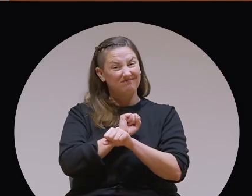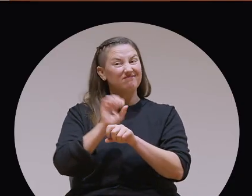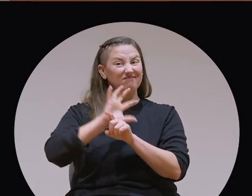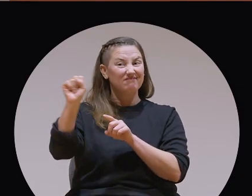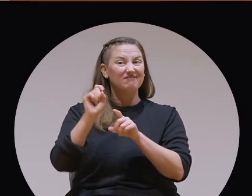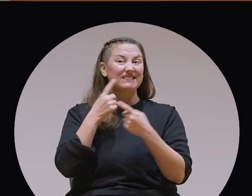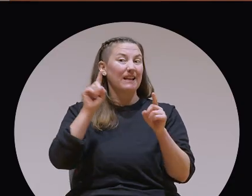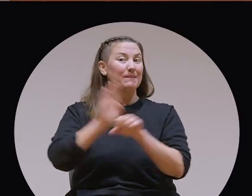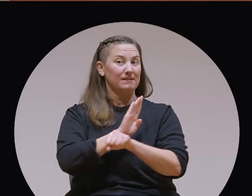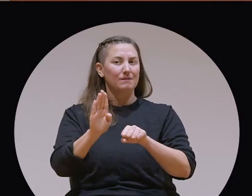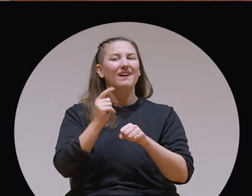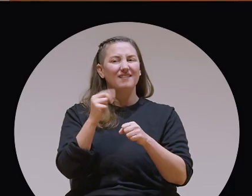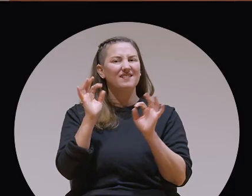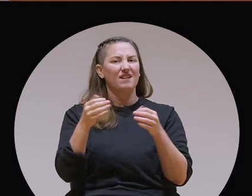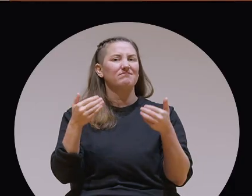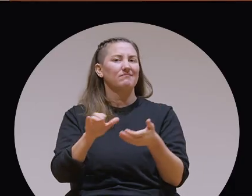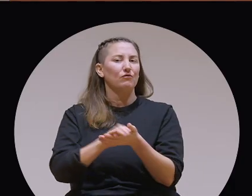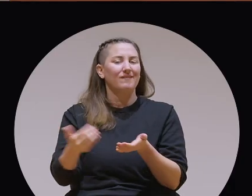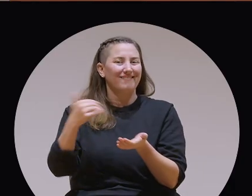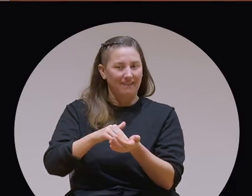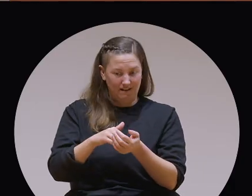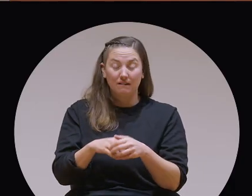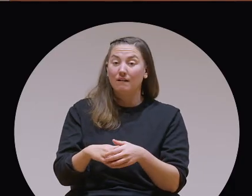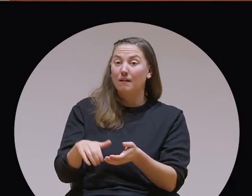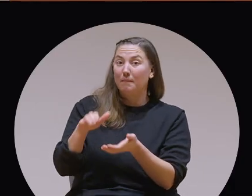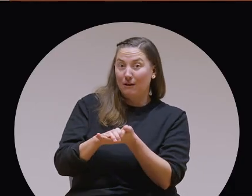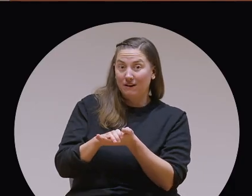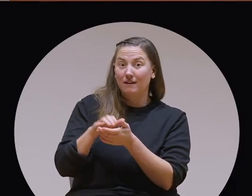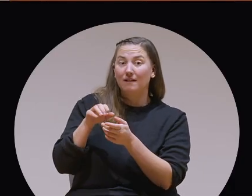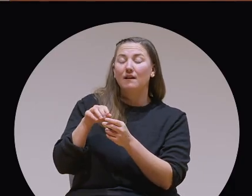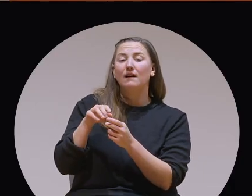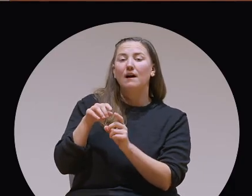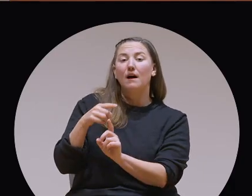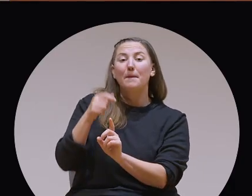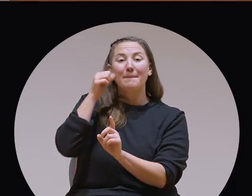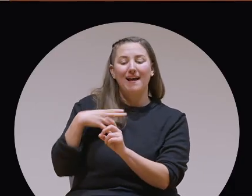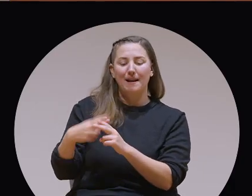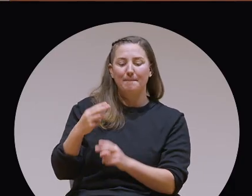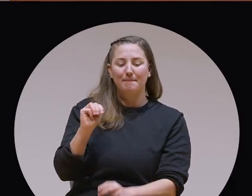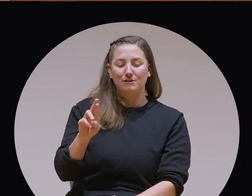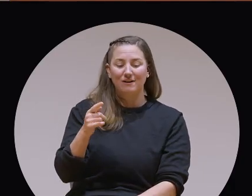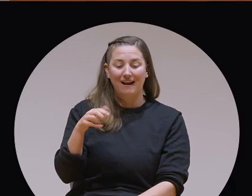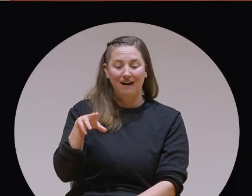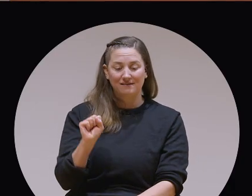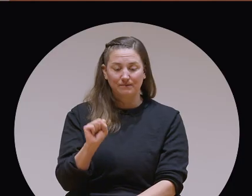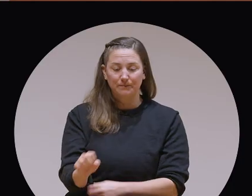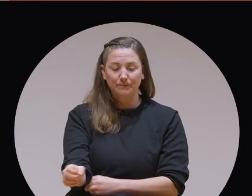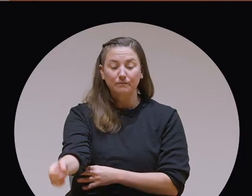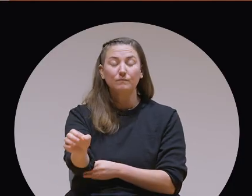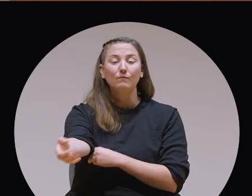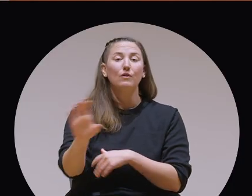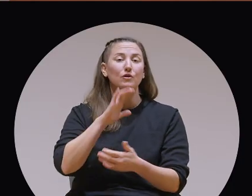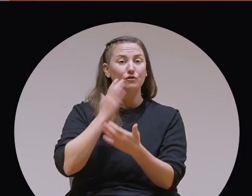then she decided to remarry, and she remarried a doctor called Mr. Guest. Her